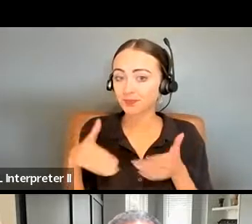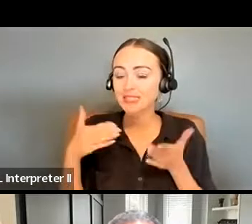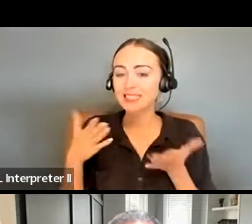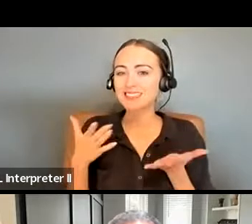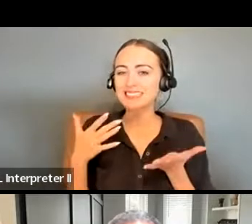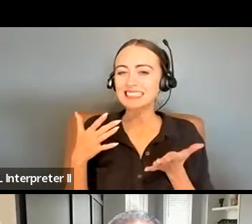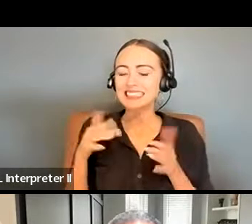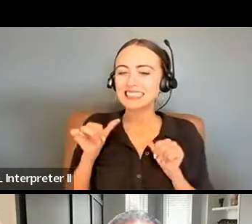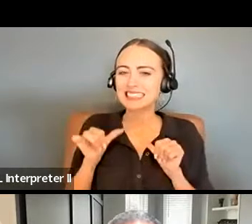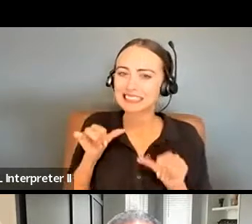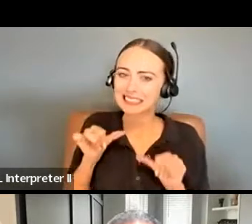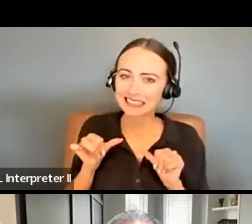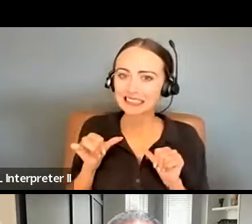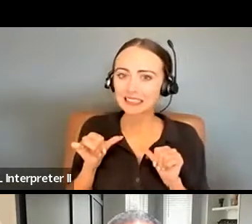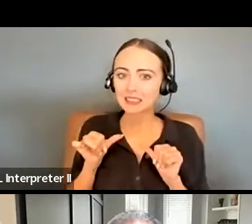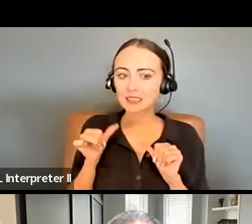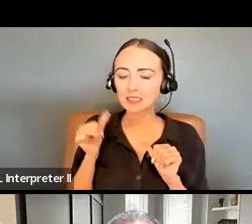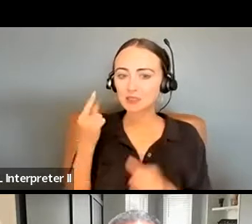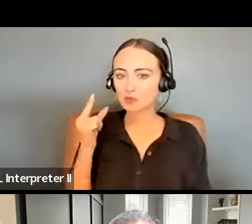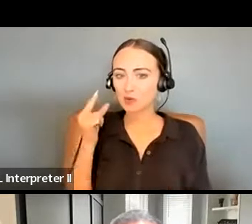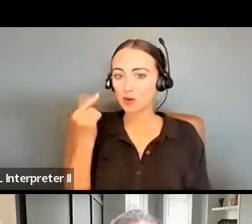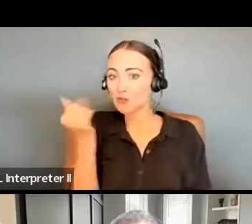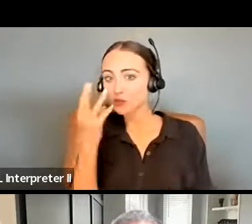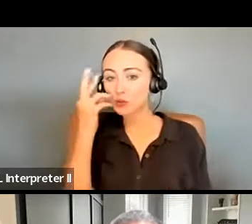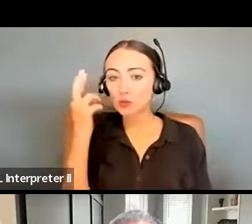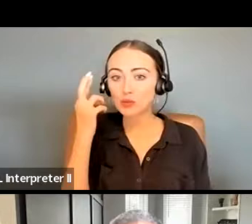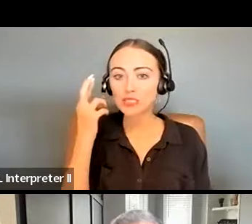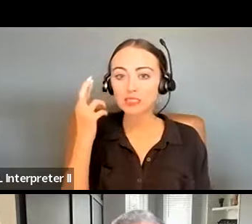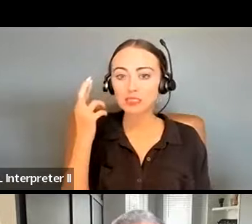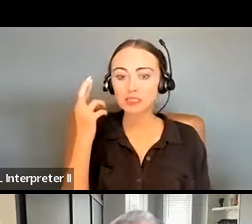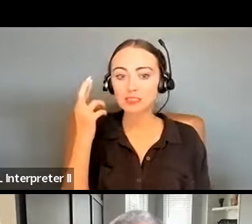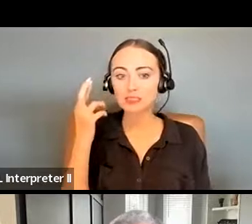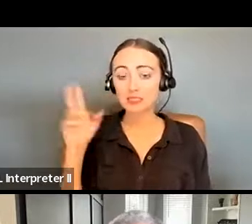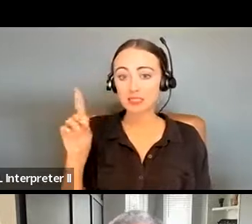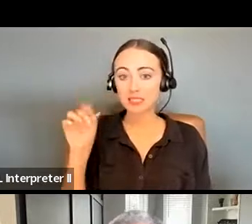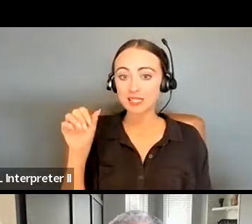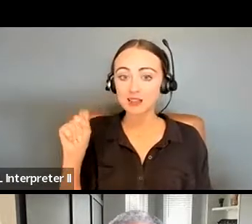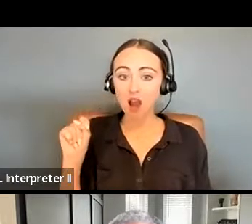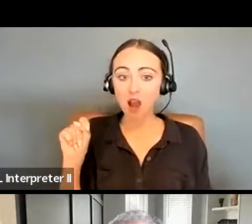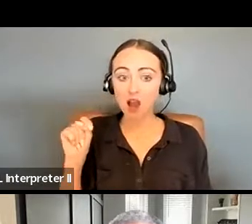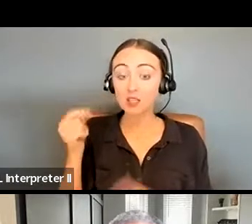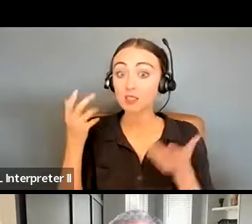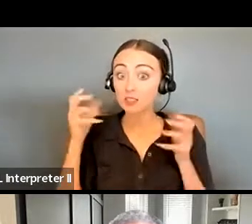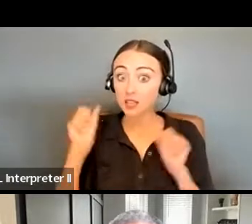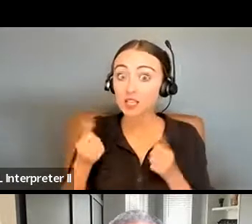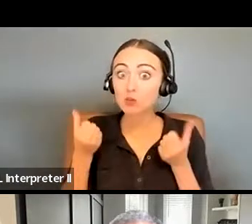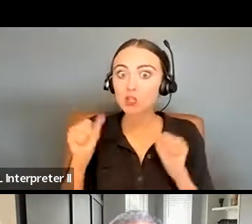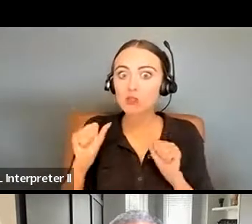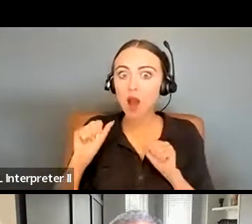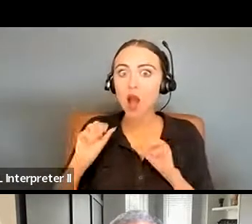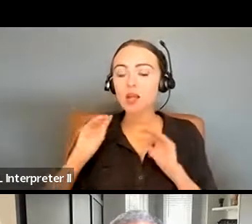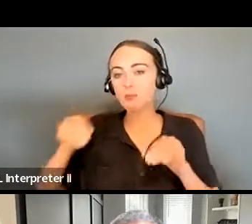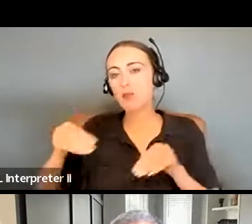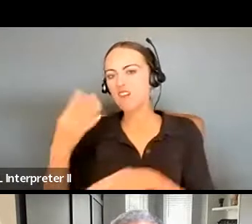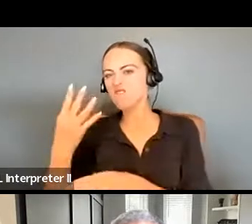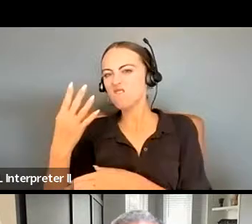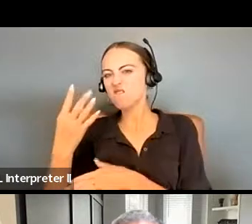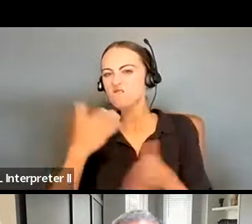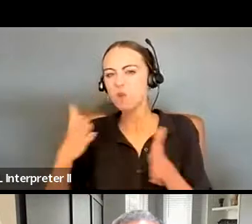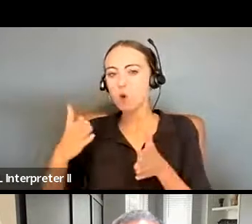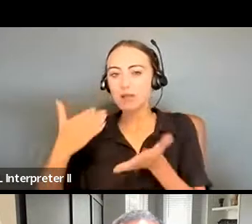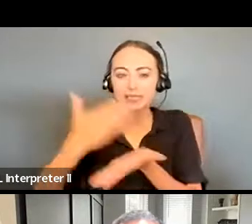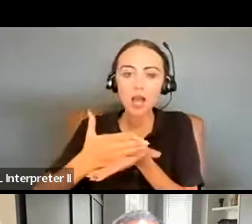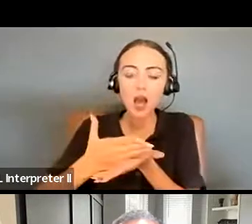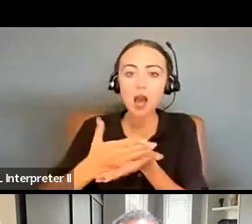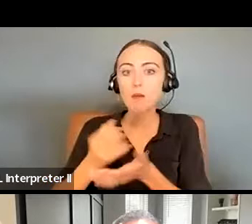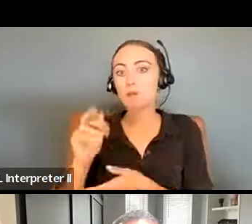pause, I think, for some of the reasons that DDOT, even when we try to get four-way stop signs or stoplights at